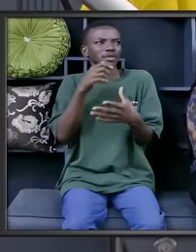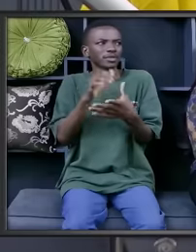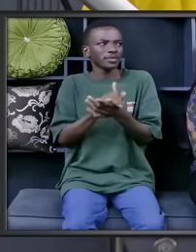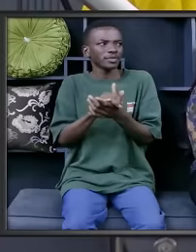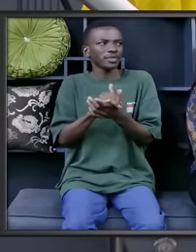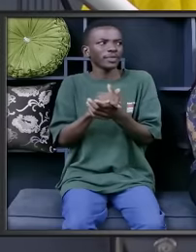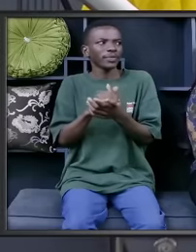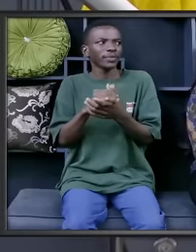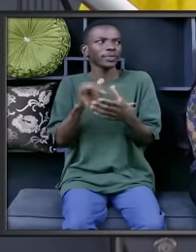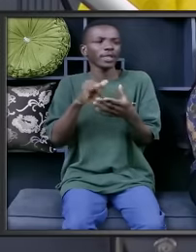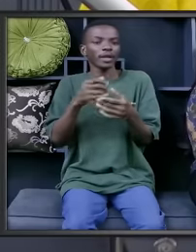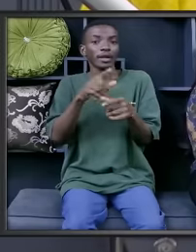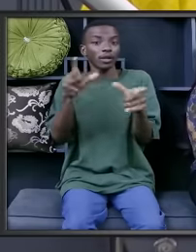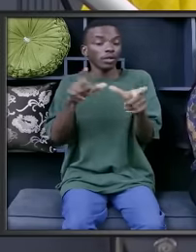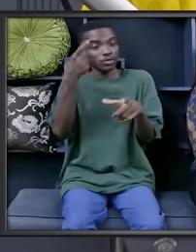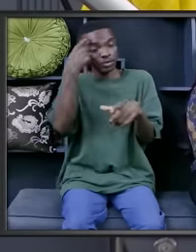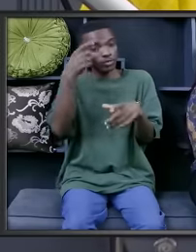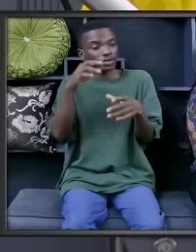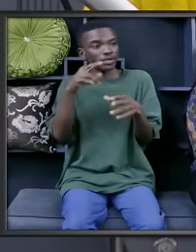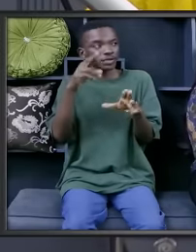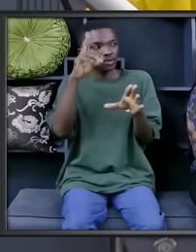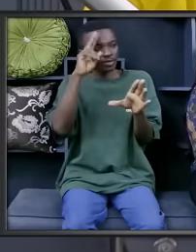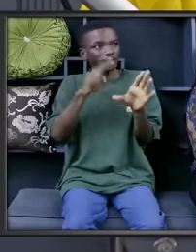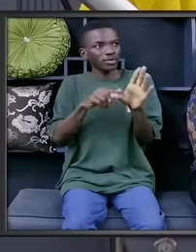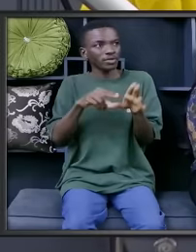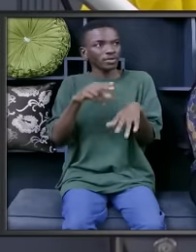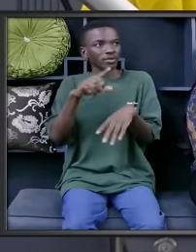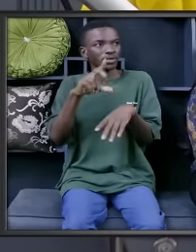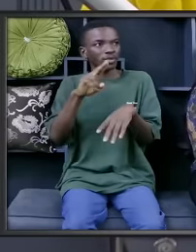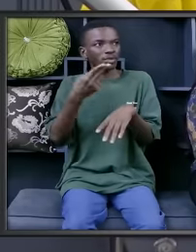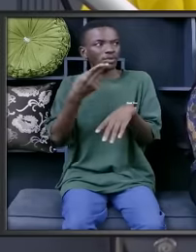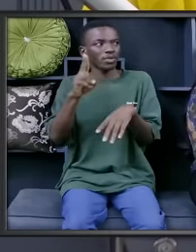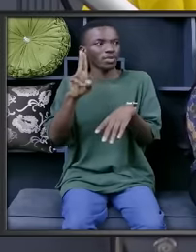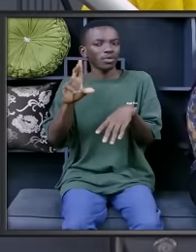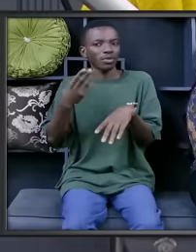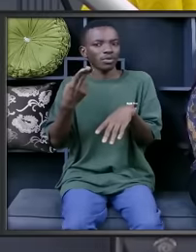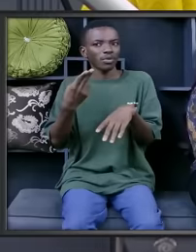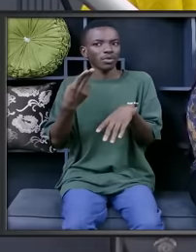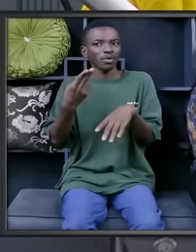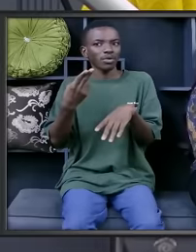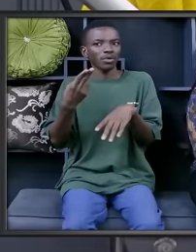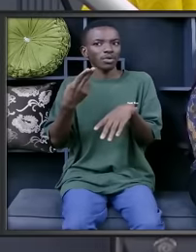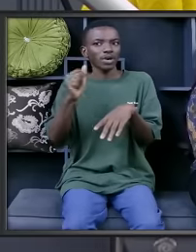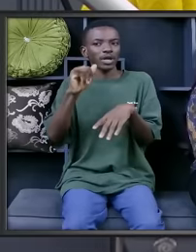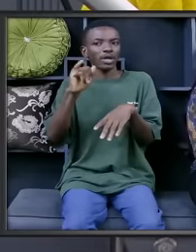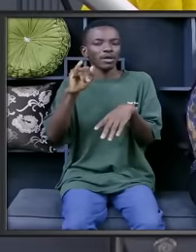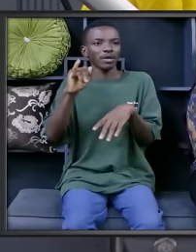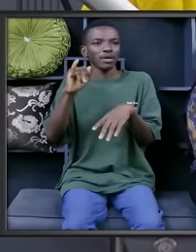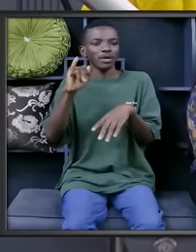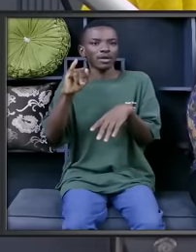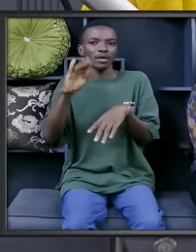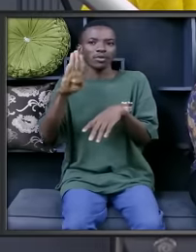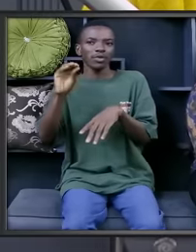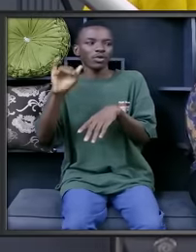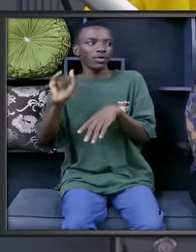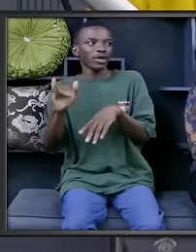hospital. That time, he be local government chairman. Which local government? Who local government for Ebonyi State. So I there